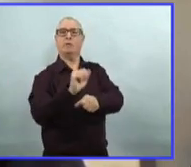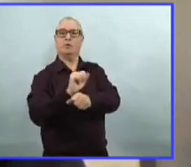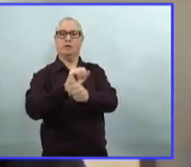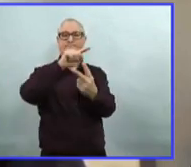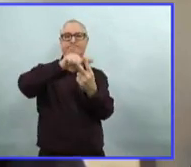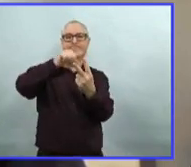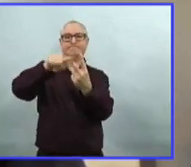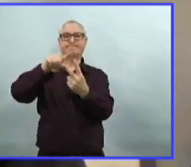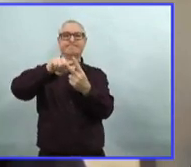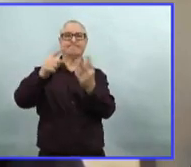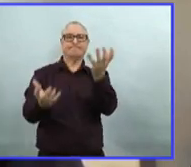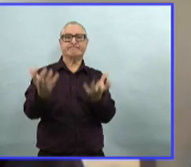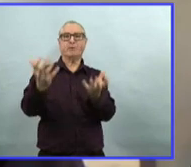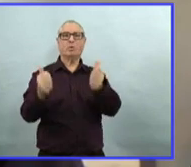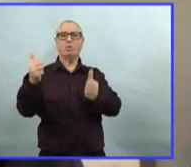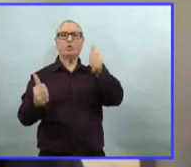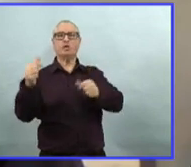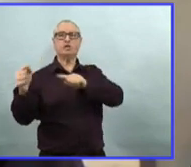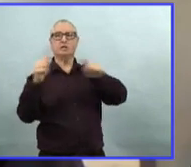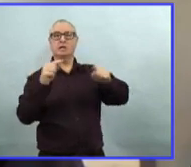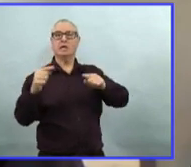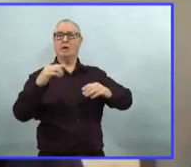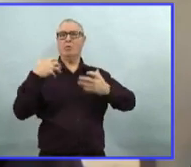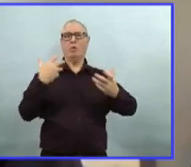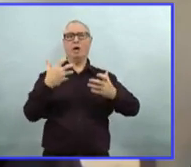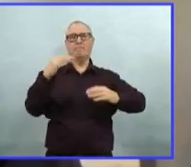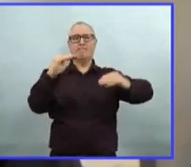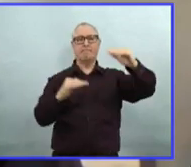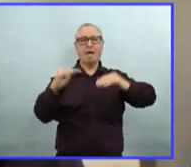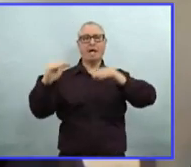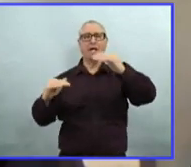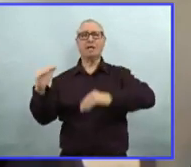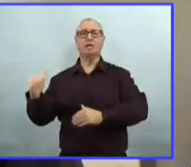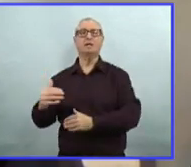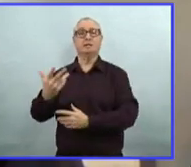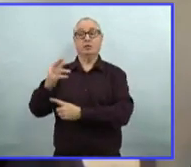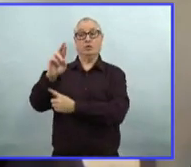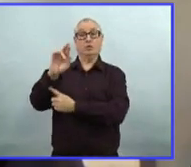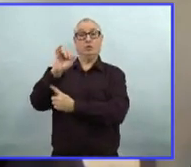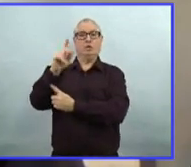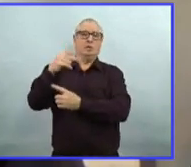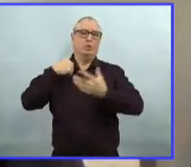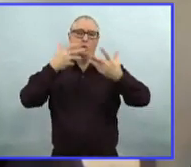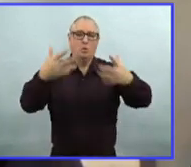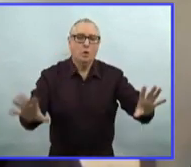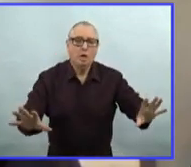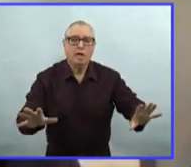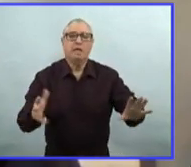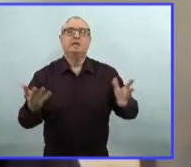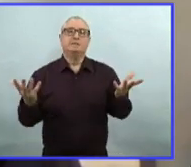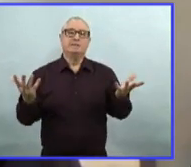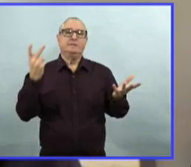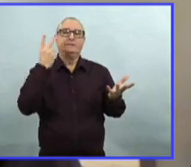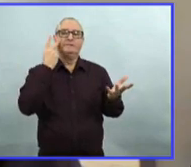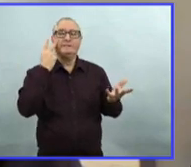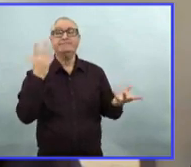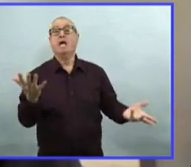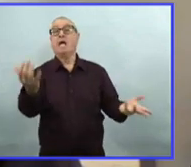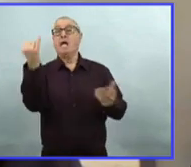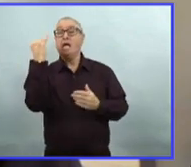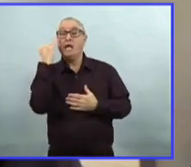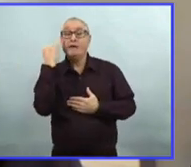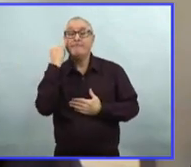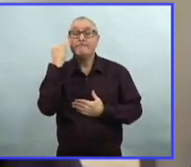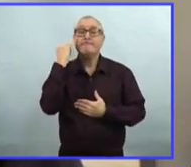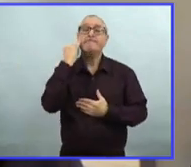need to be balanced, right? The risk versus benefit. If we are seeing quite a substantial strain due to illness on the healthcare